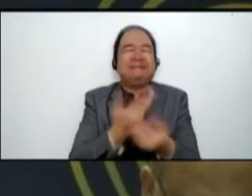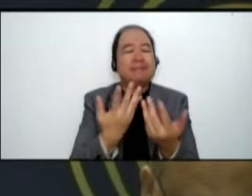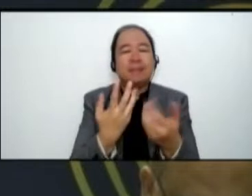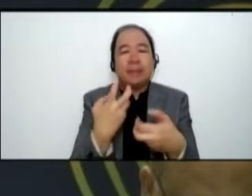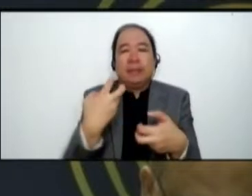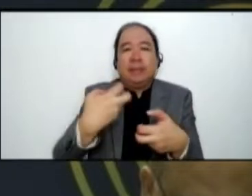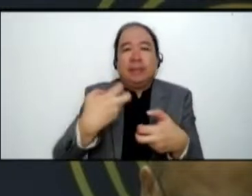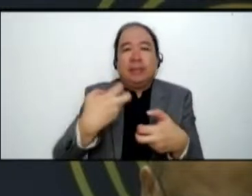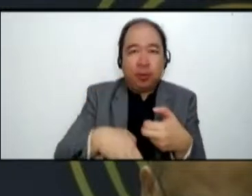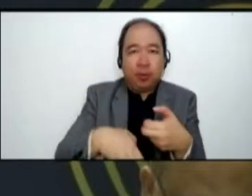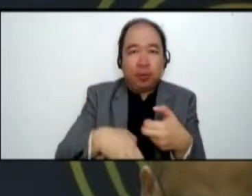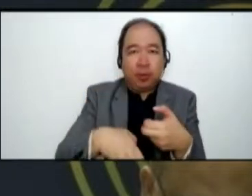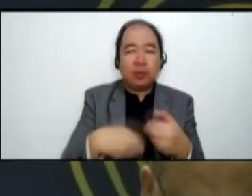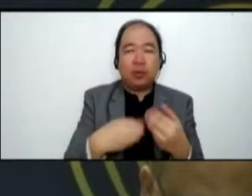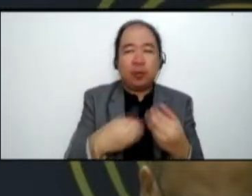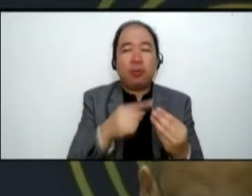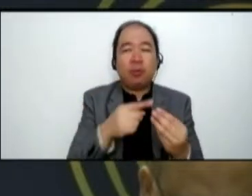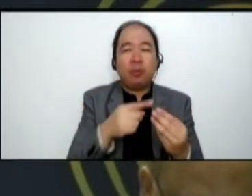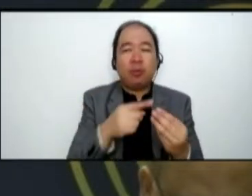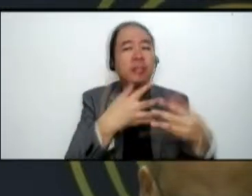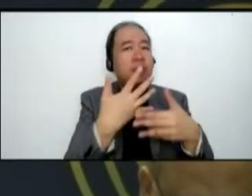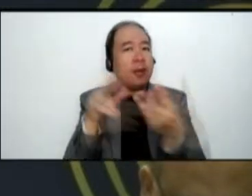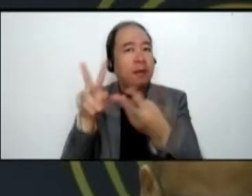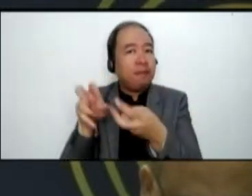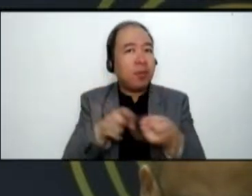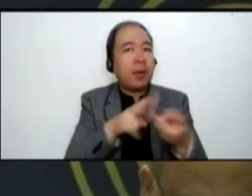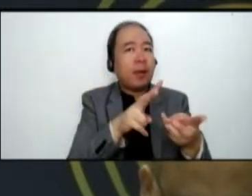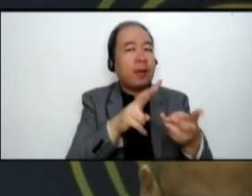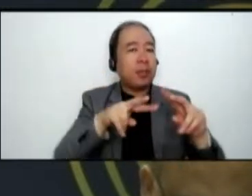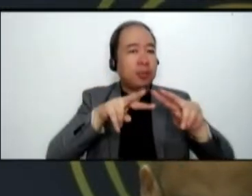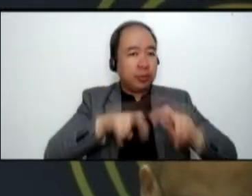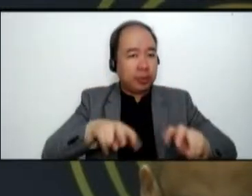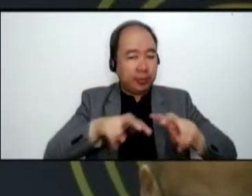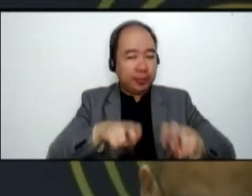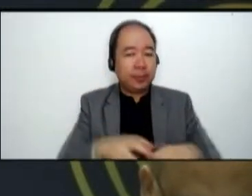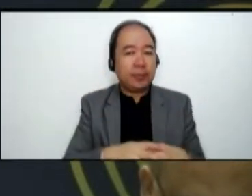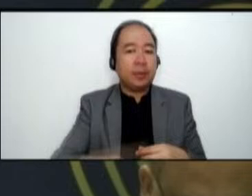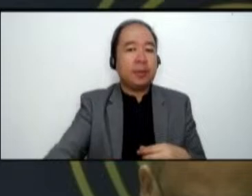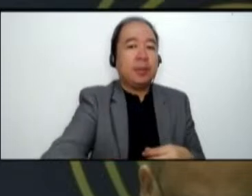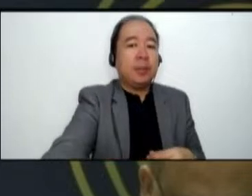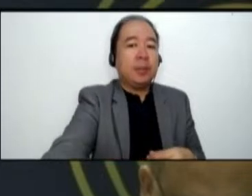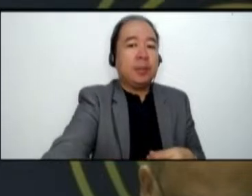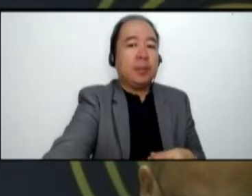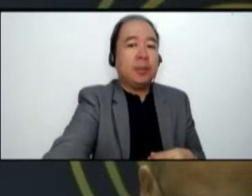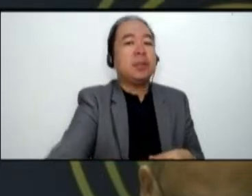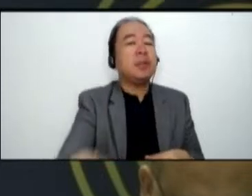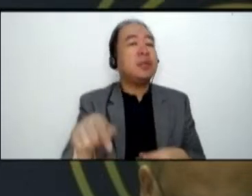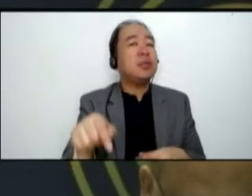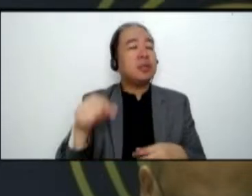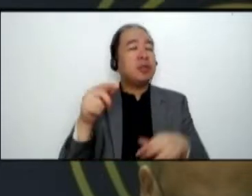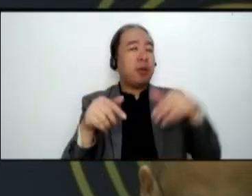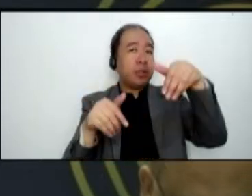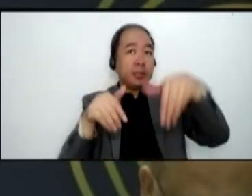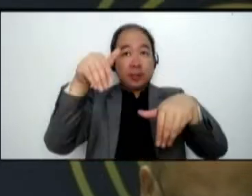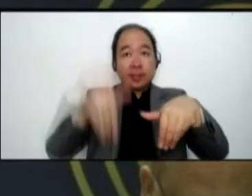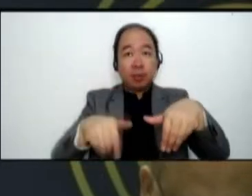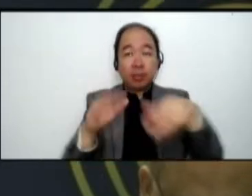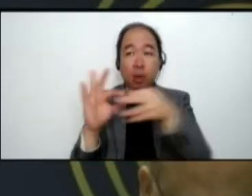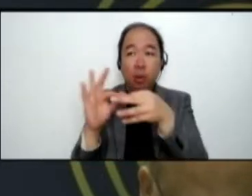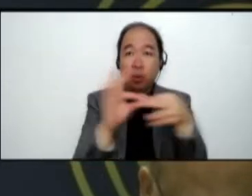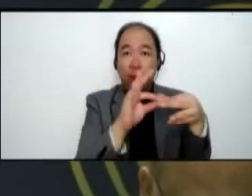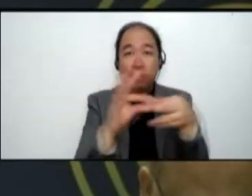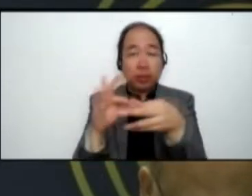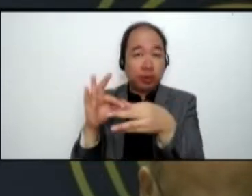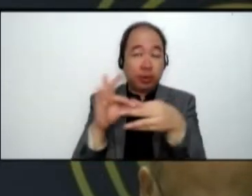formulate policies. And I think from the South-South cooperation that we had, it seems to be also the